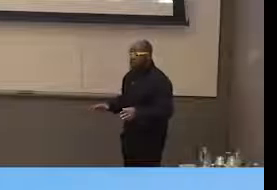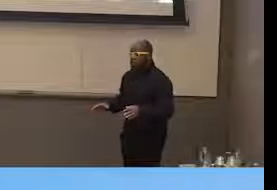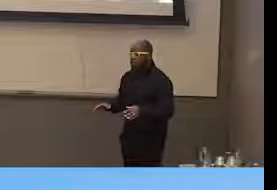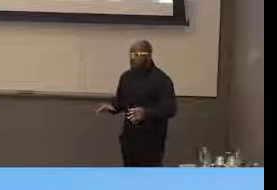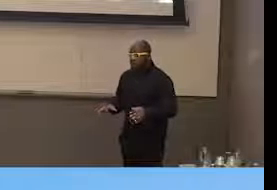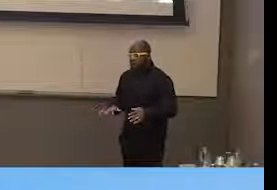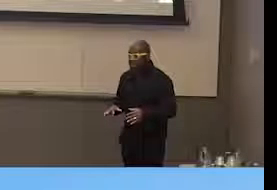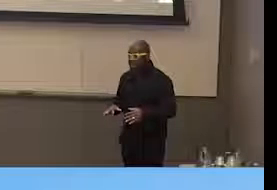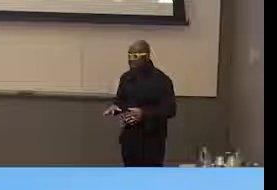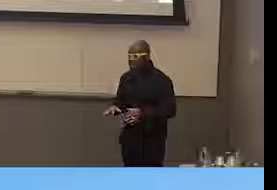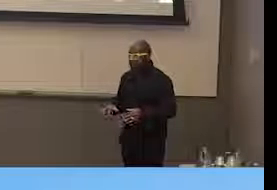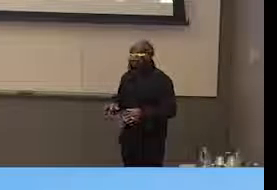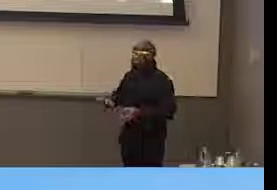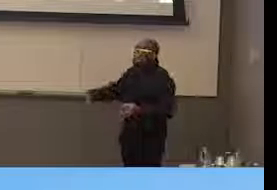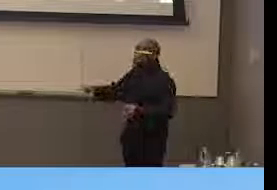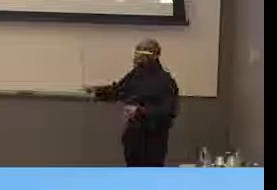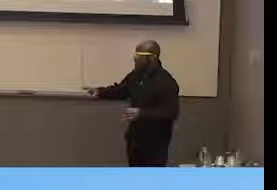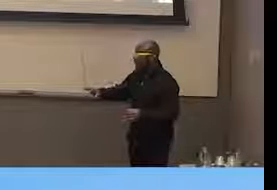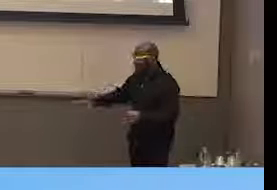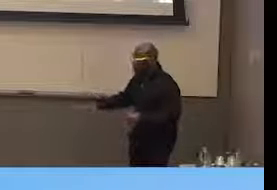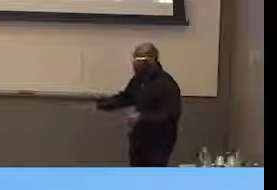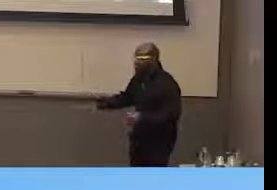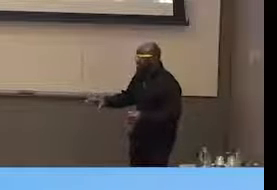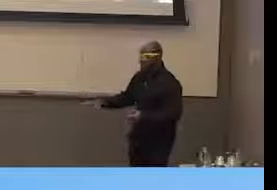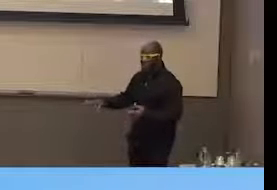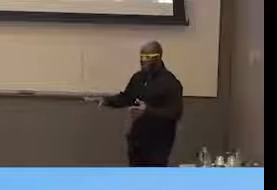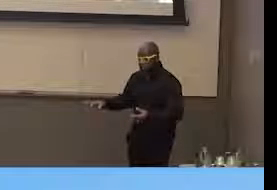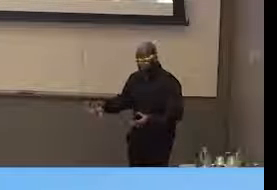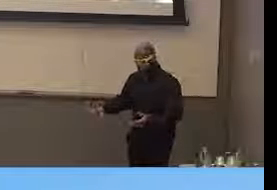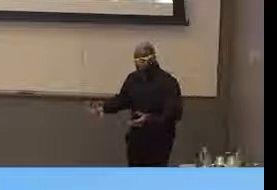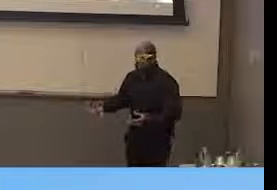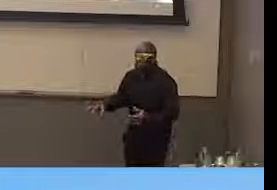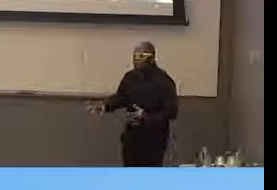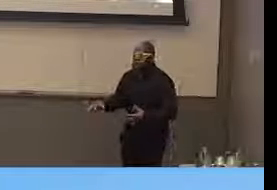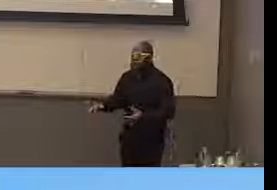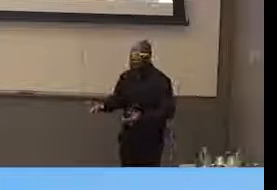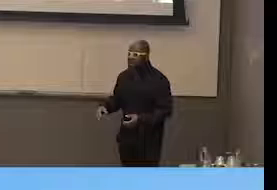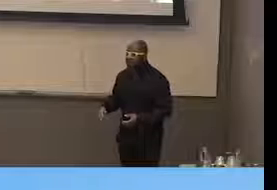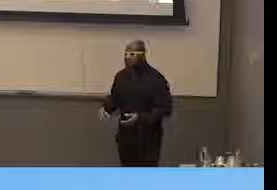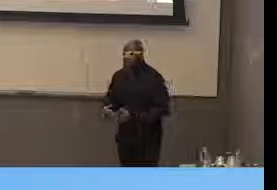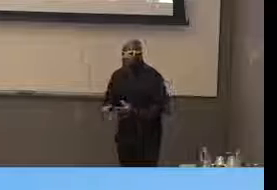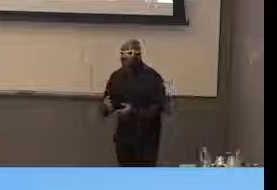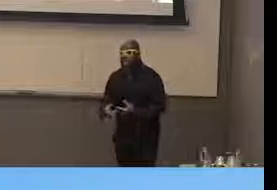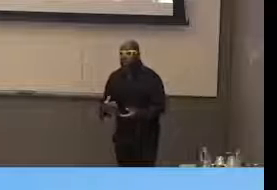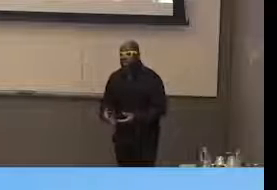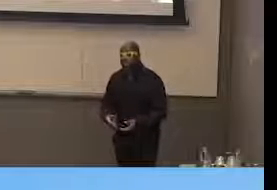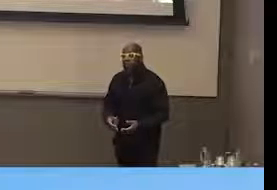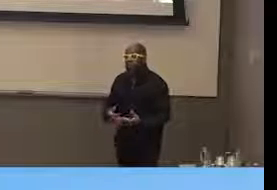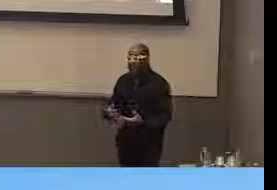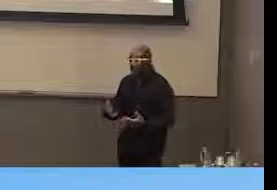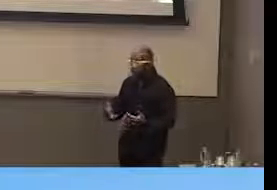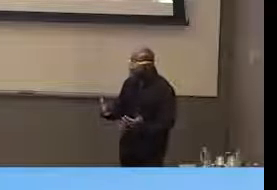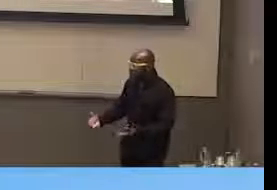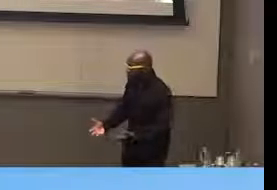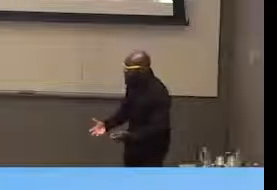right? So Reimagining SF just launched this past fall where we are hoping that many of the initiatives that we do over the